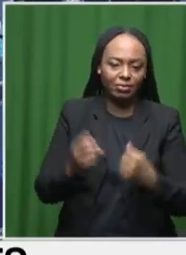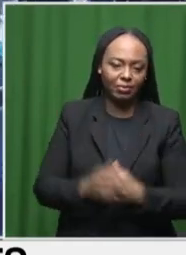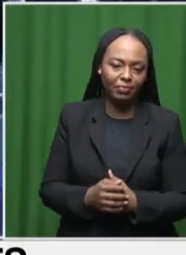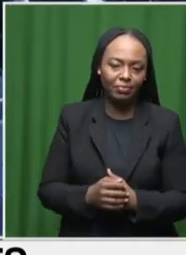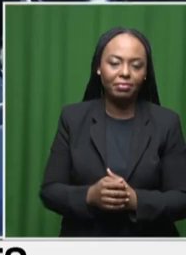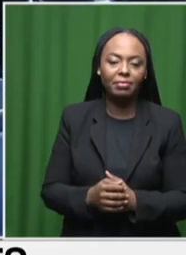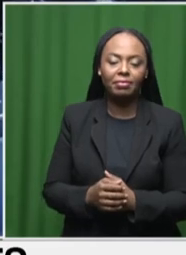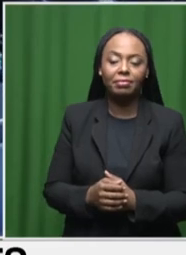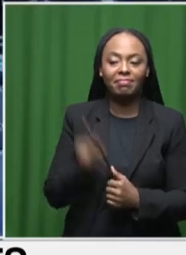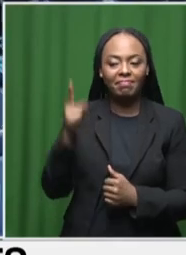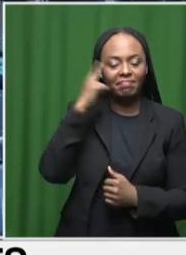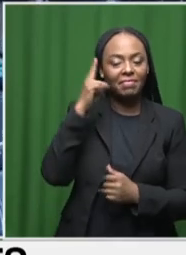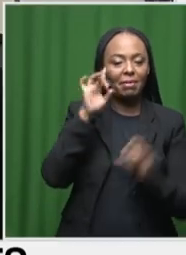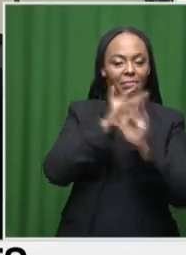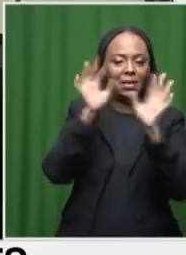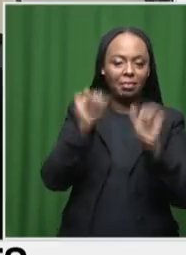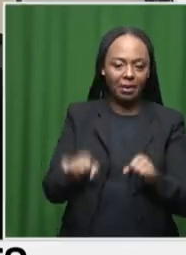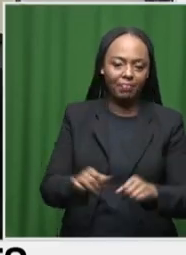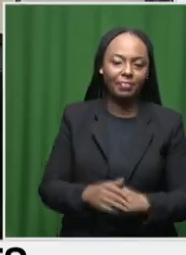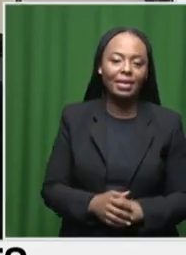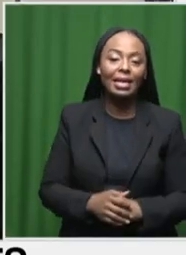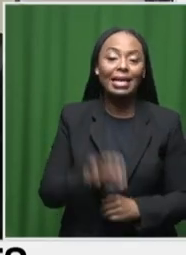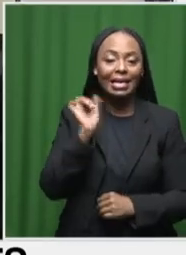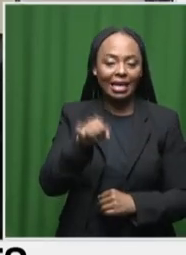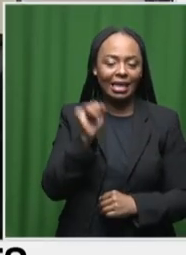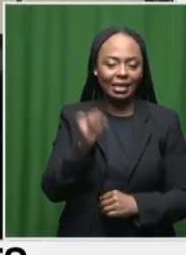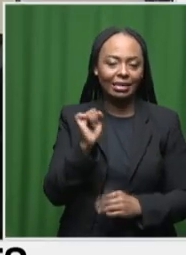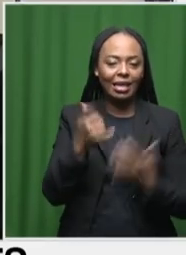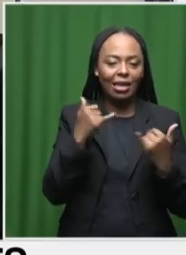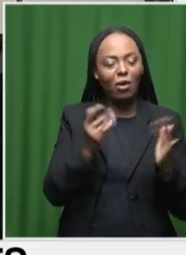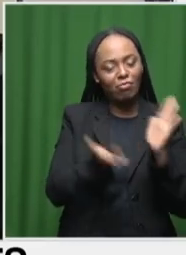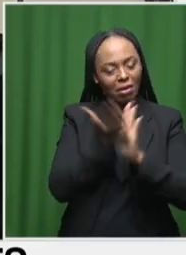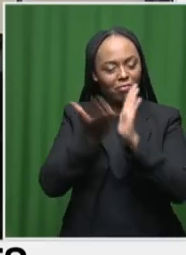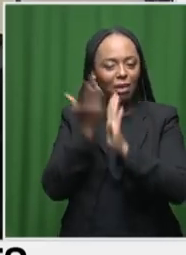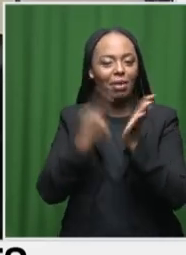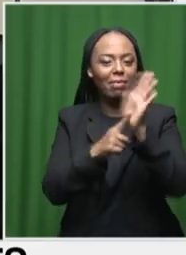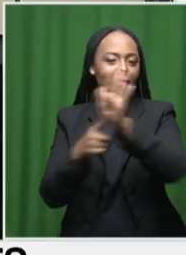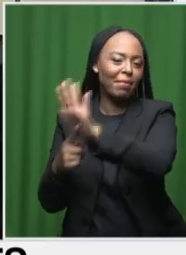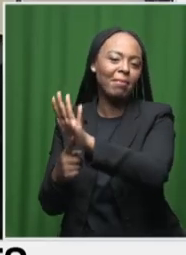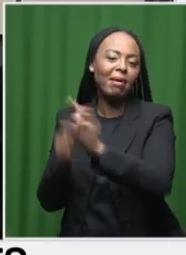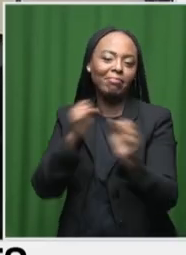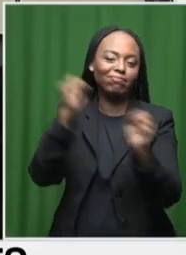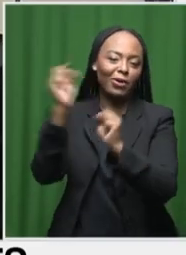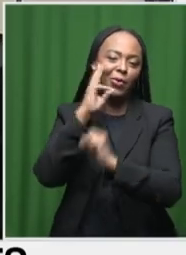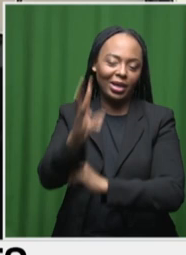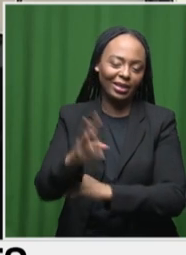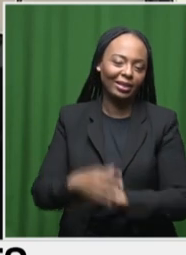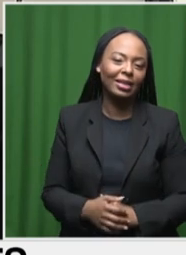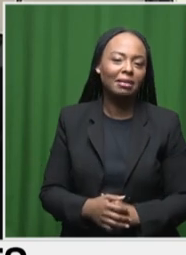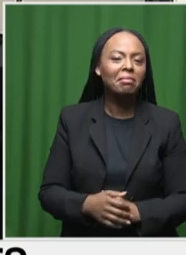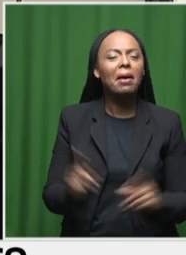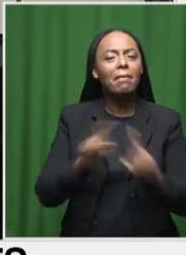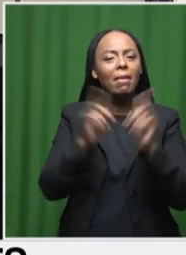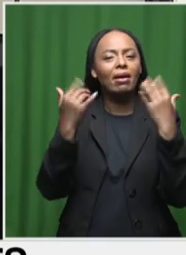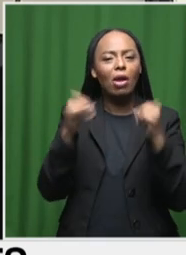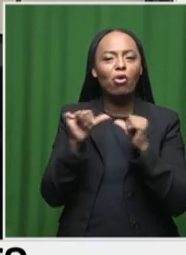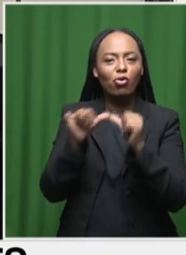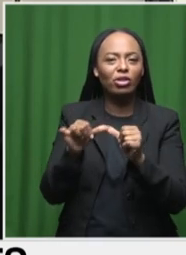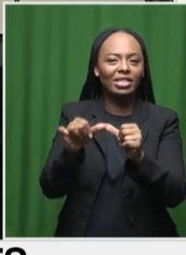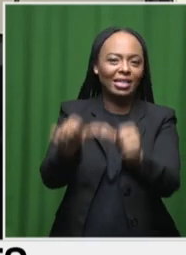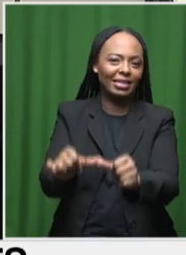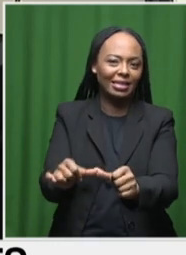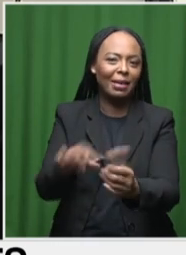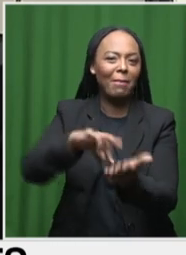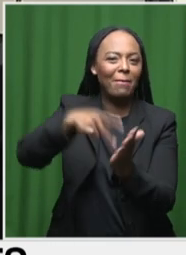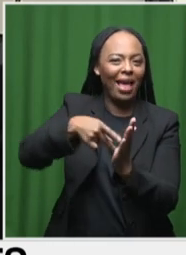us. And of course, we'll be there to report on all of this. But just in terms of, you know, contingency plans,